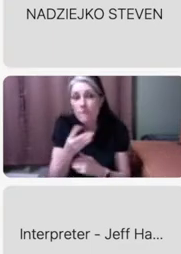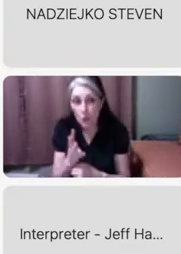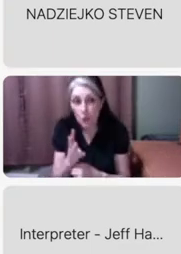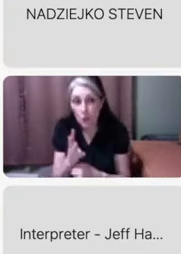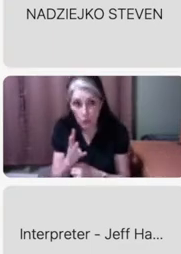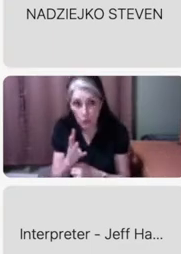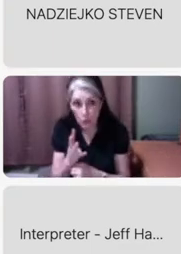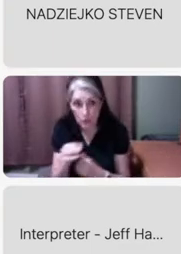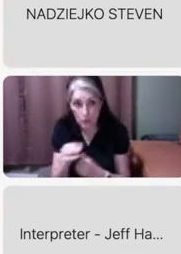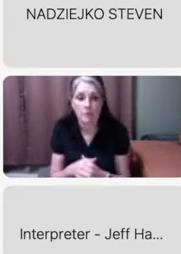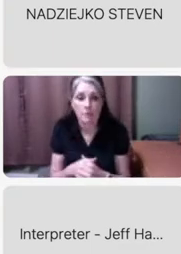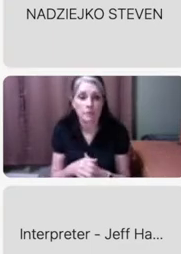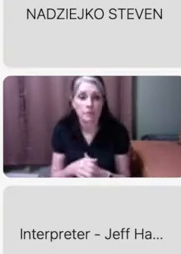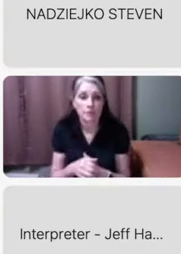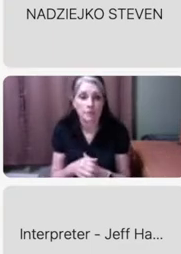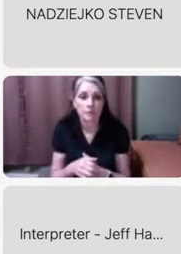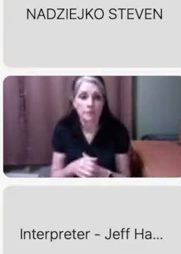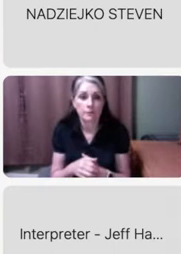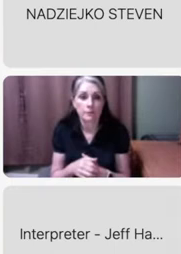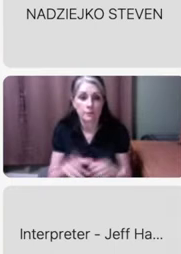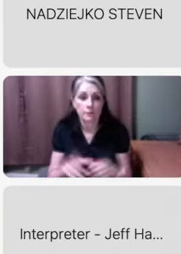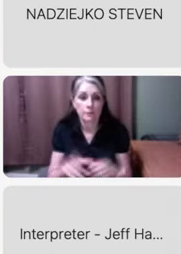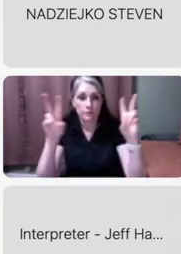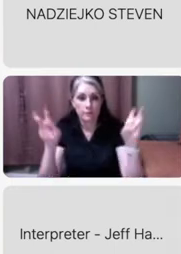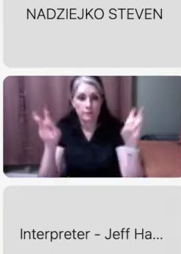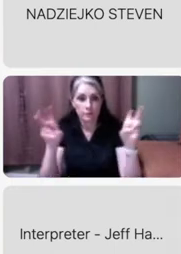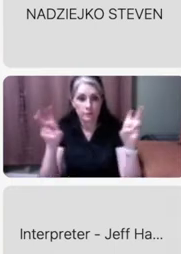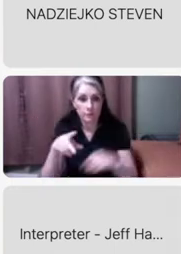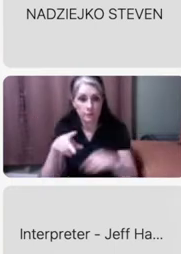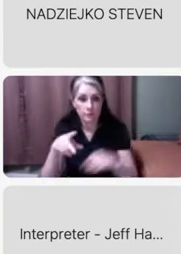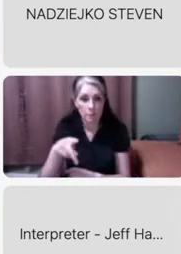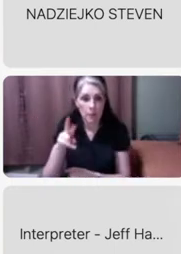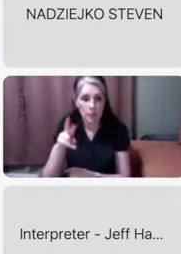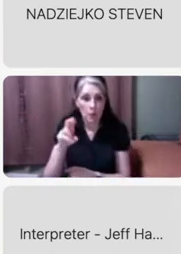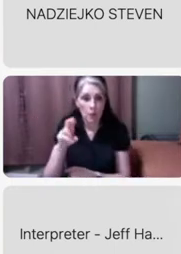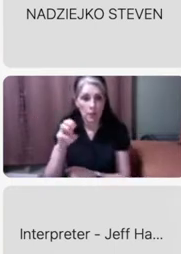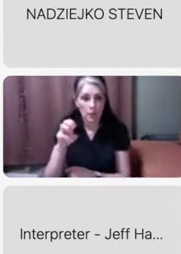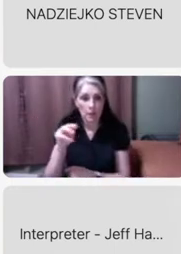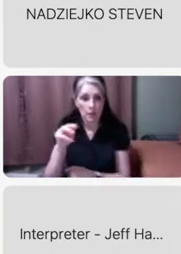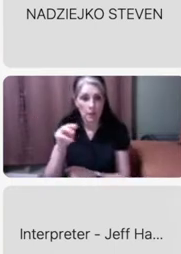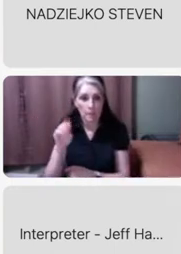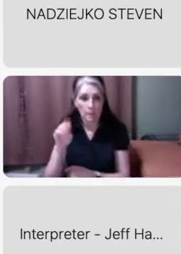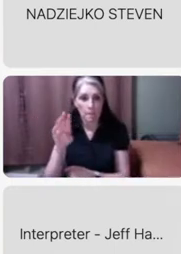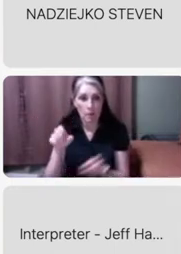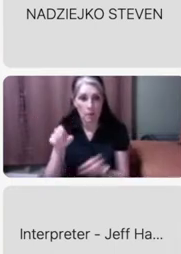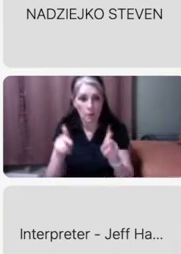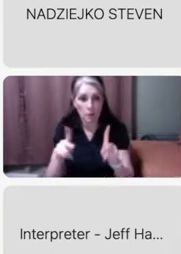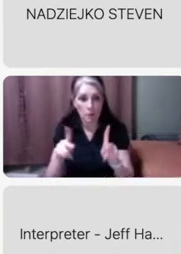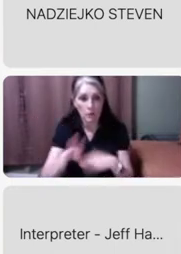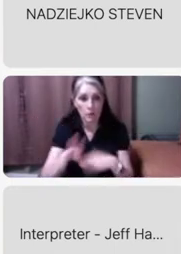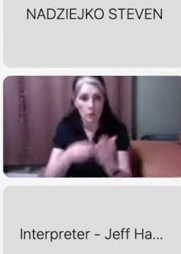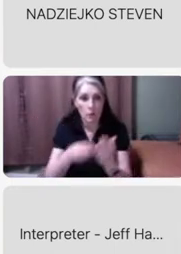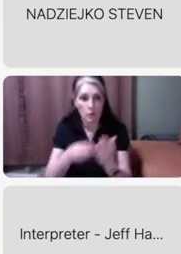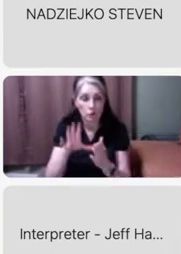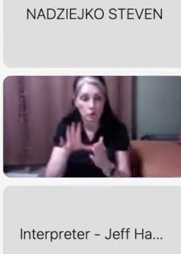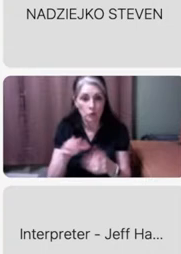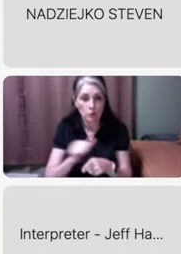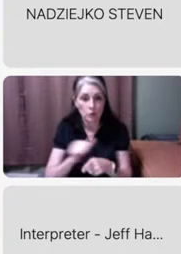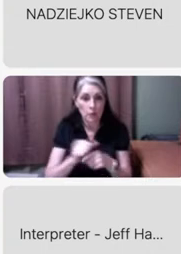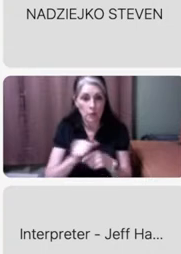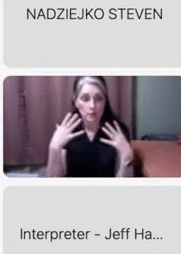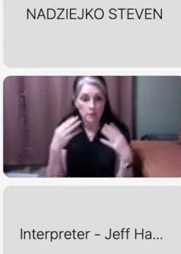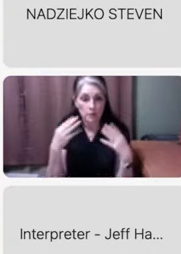in the subject heading preamble it reads opportunities for all students to practice healthy eating and physical activity